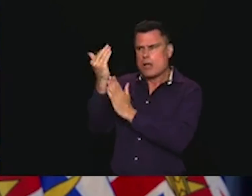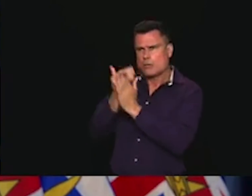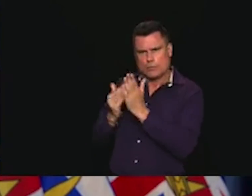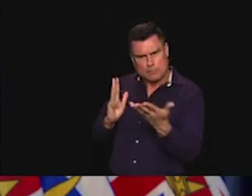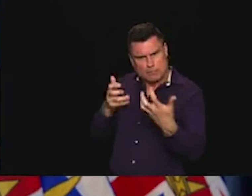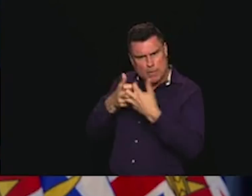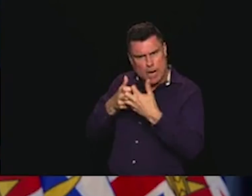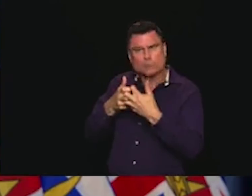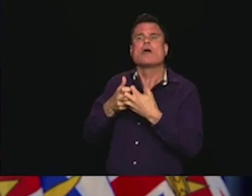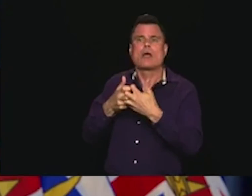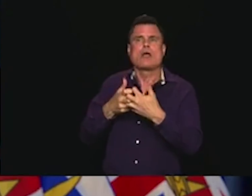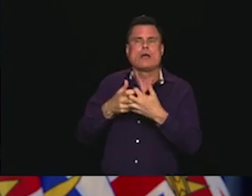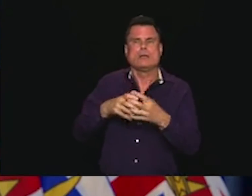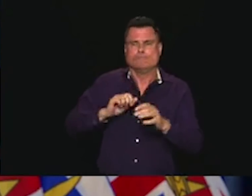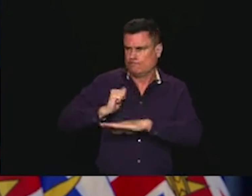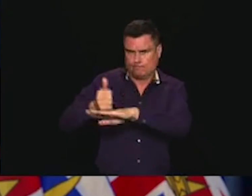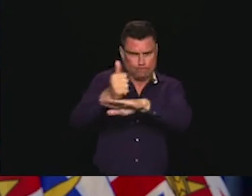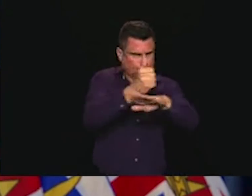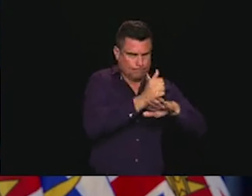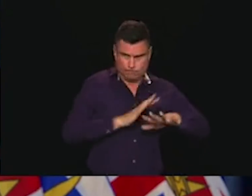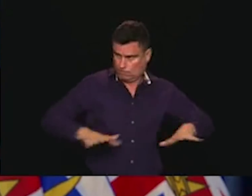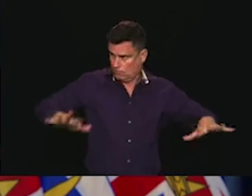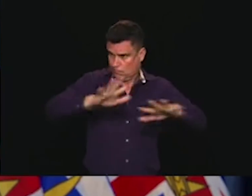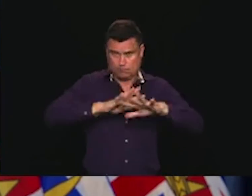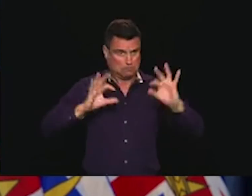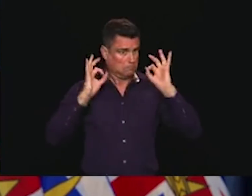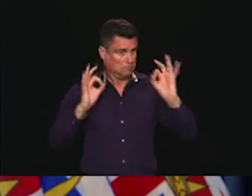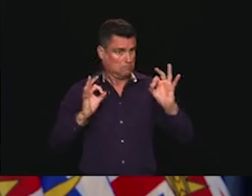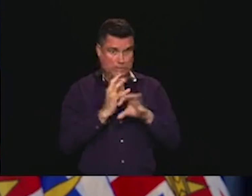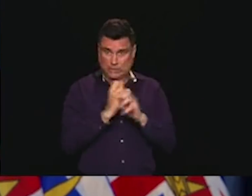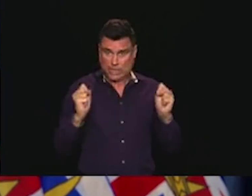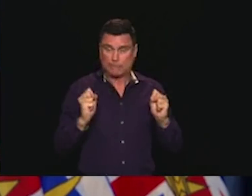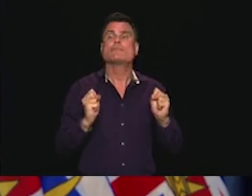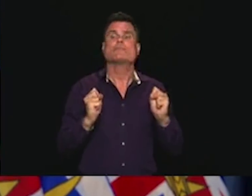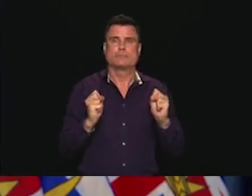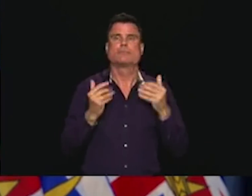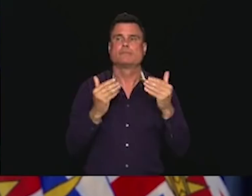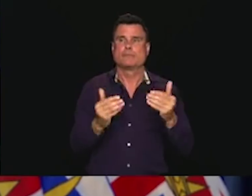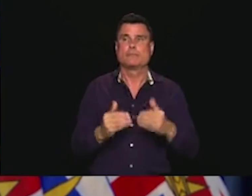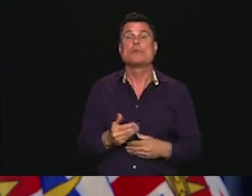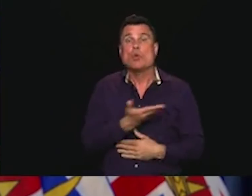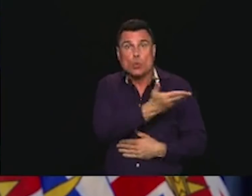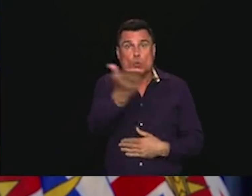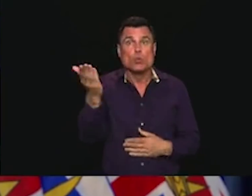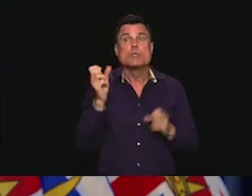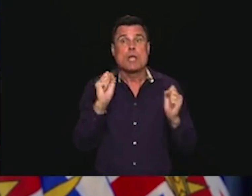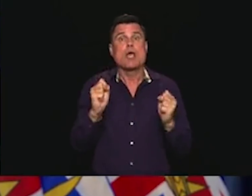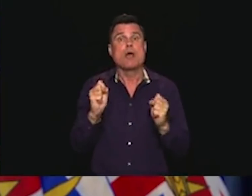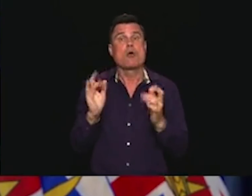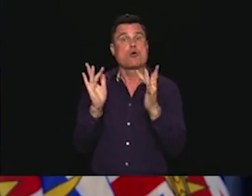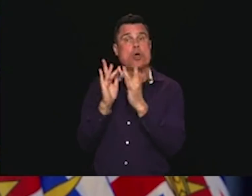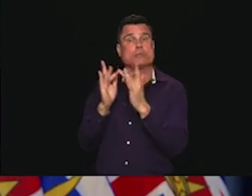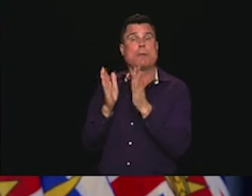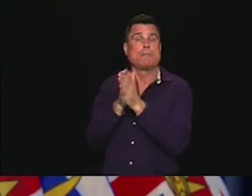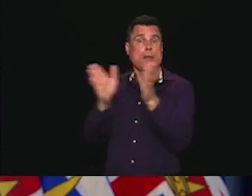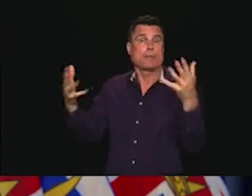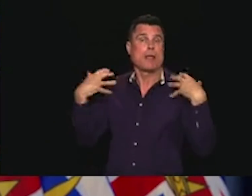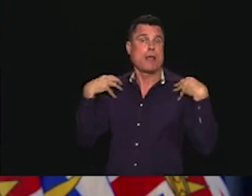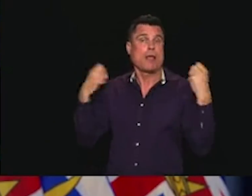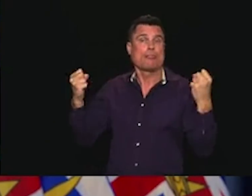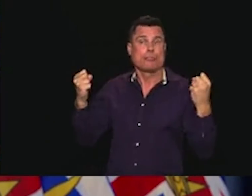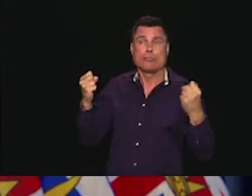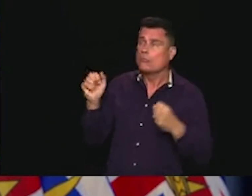and sensible and safe by allowing businesses as well to adapt the guidance to their own situation and